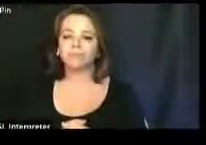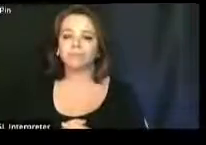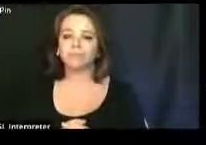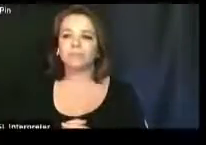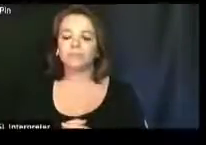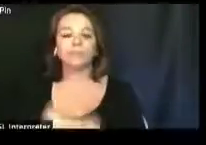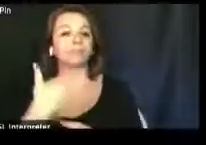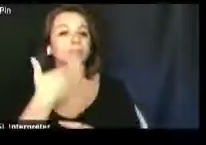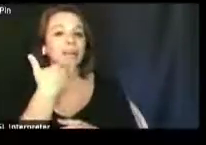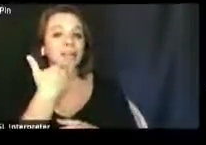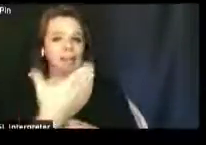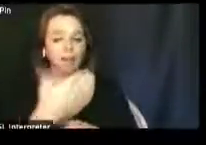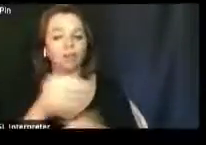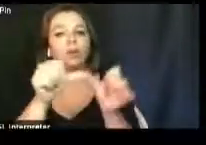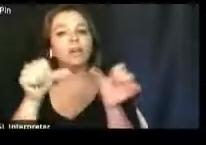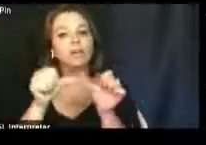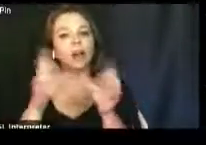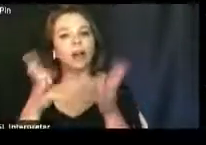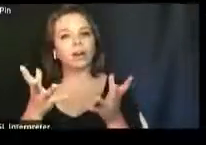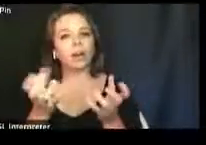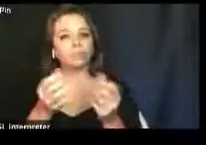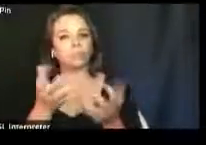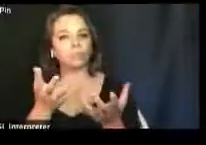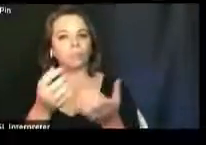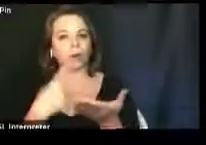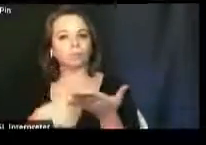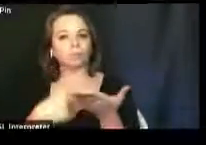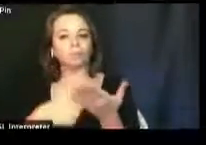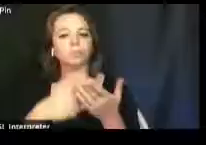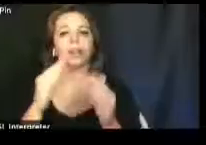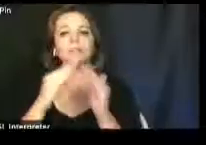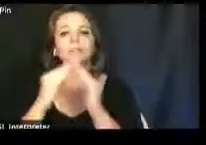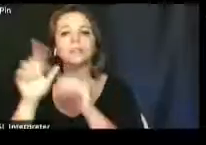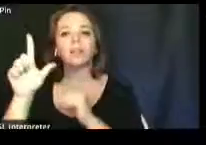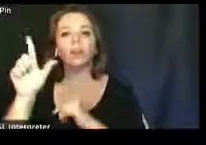Thank you. The area of interest is City of Long Beach, please.